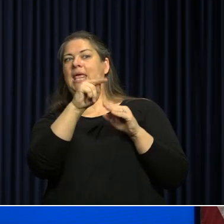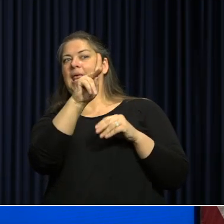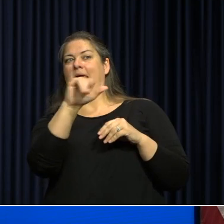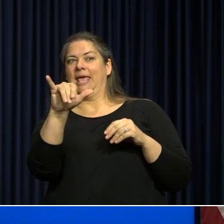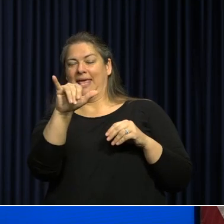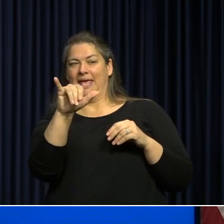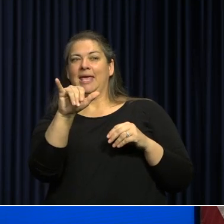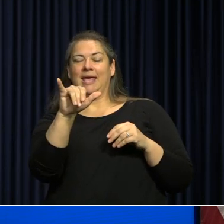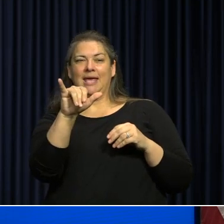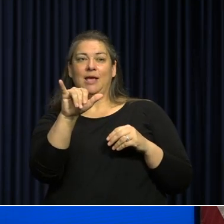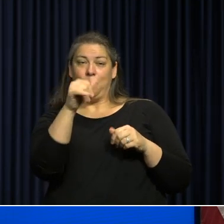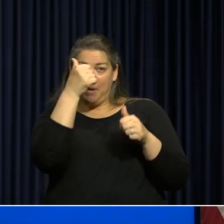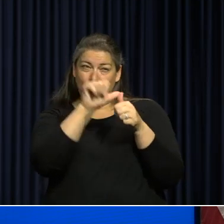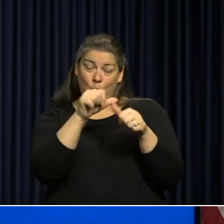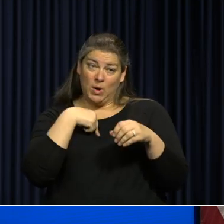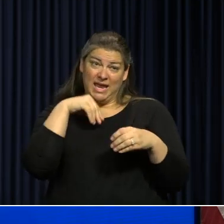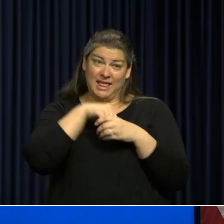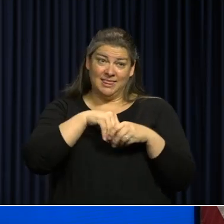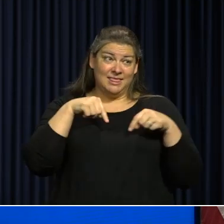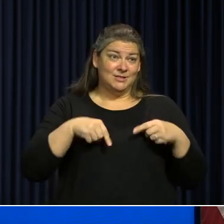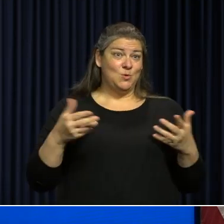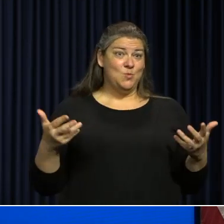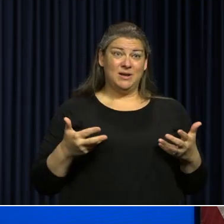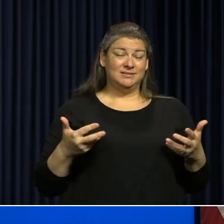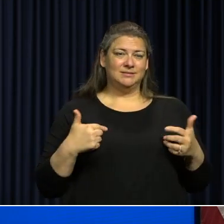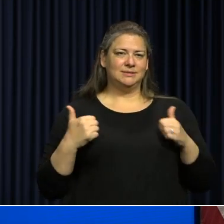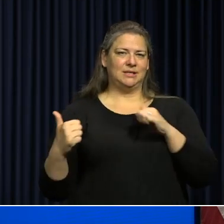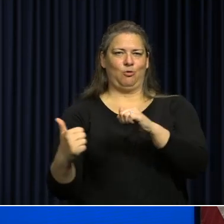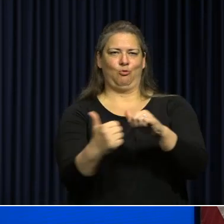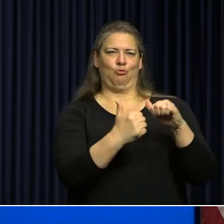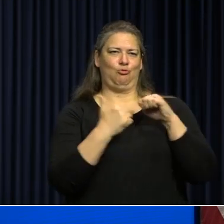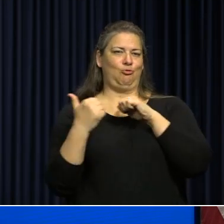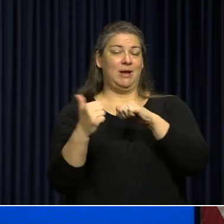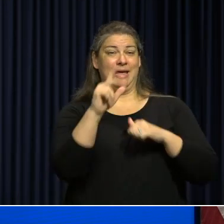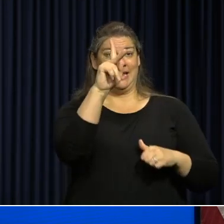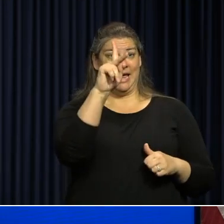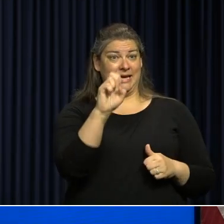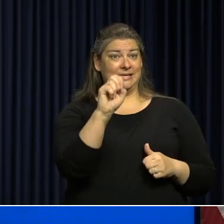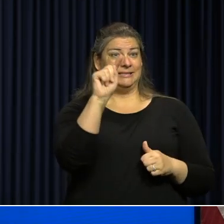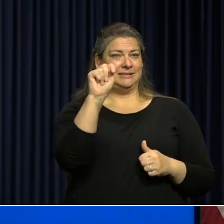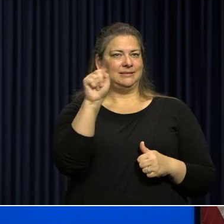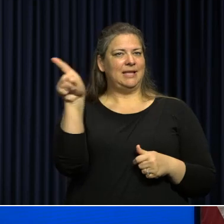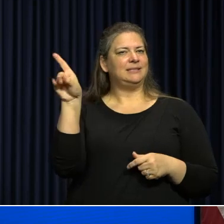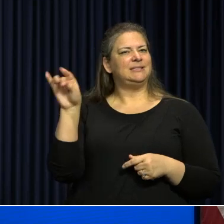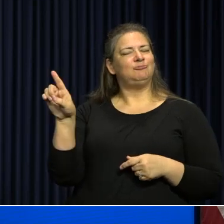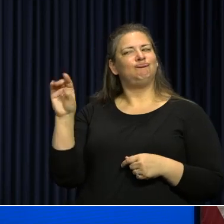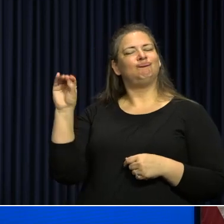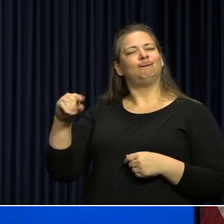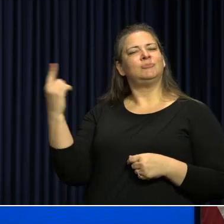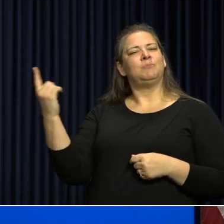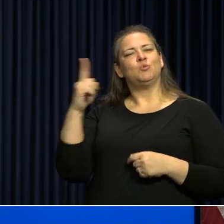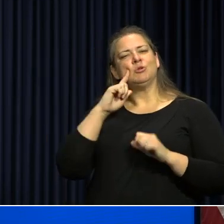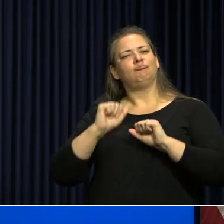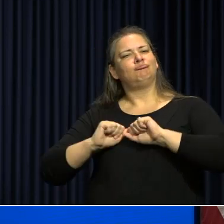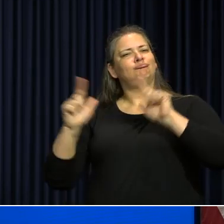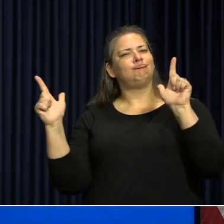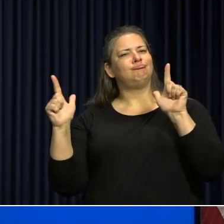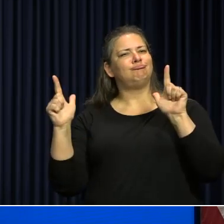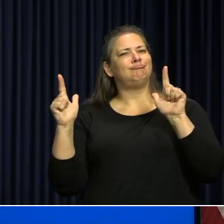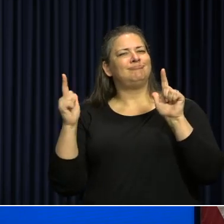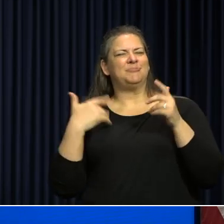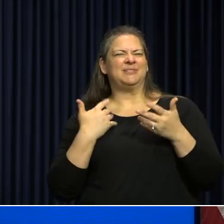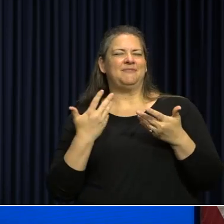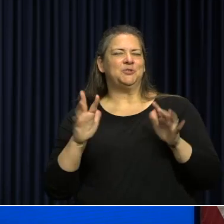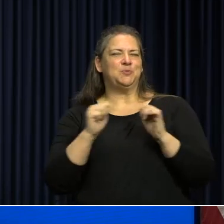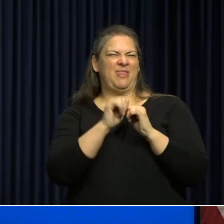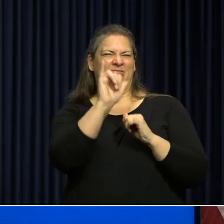Kentucky. Remember, we're in this, and we're in this together. And KET put together something that really highlights that, and that's what we're going to end you